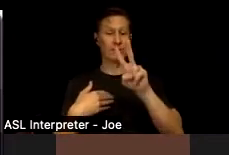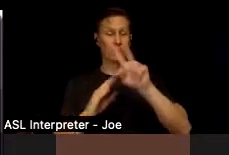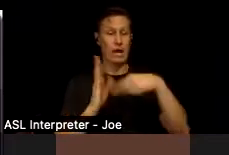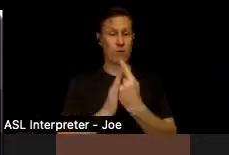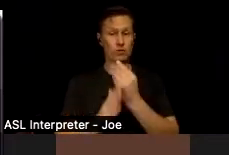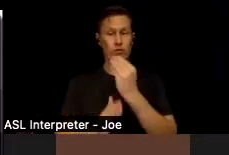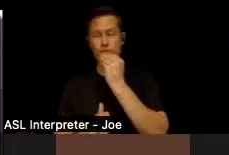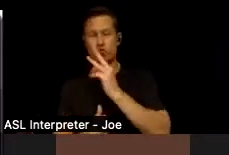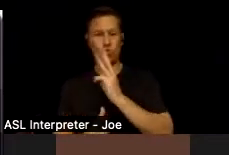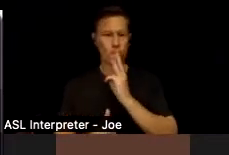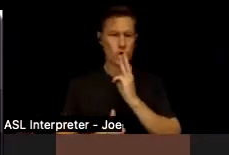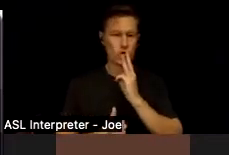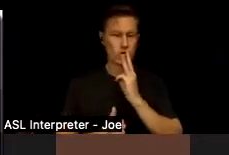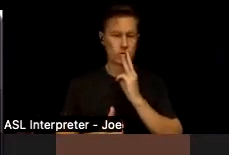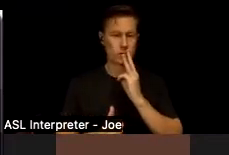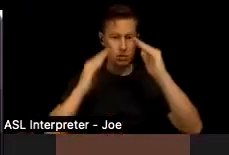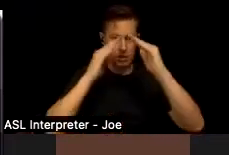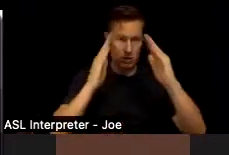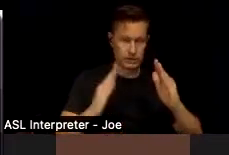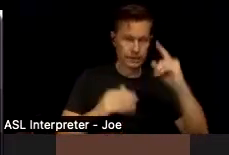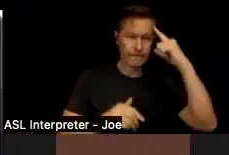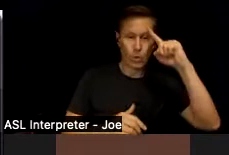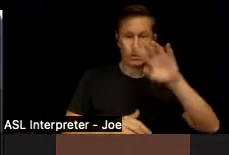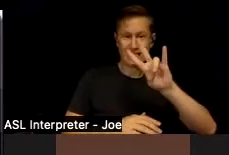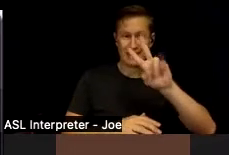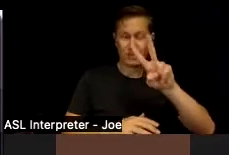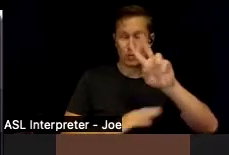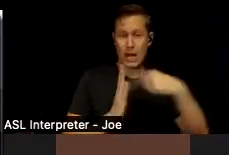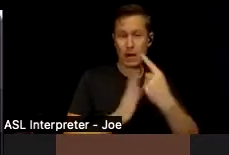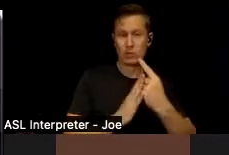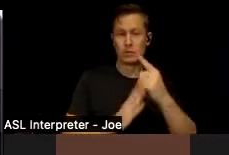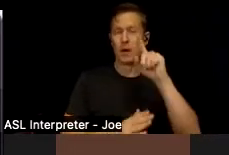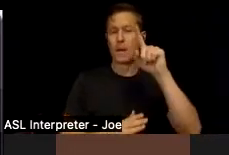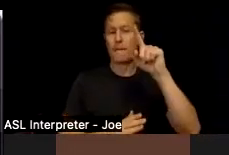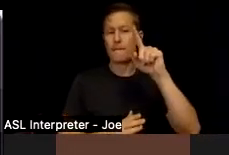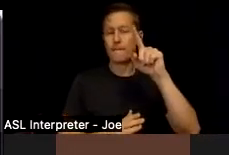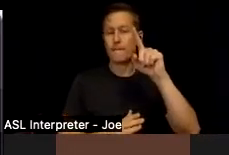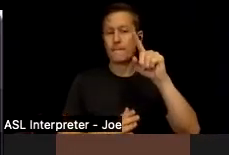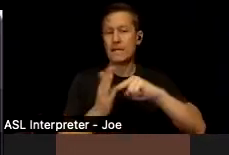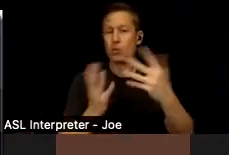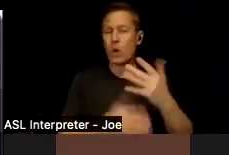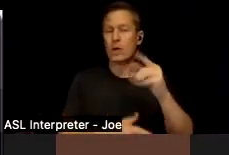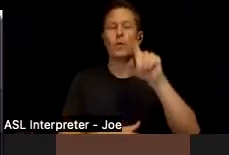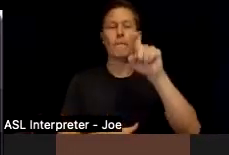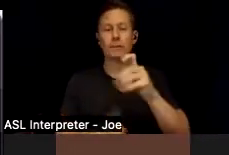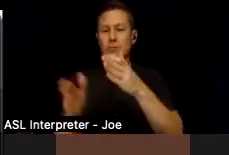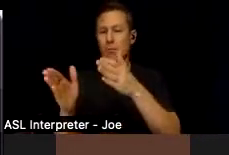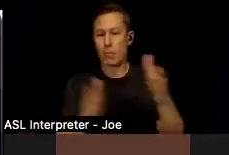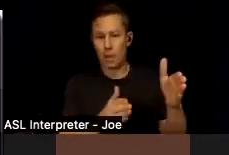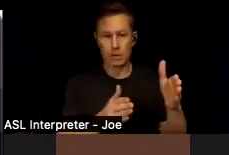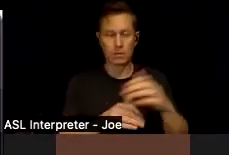food, water, shelter for 72 hours requires planning, preparedness, but most